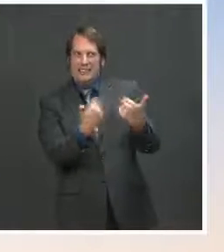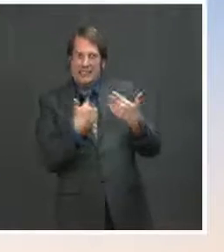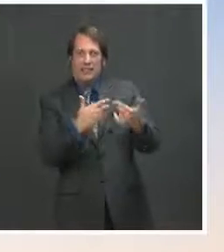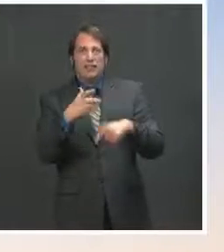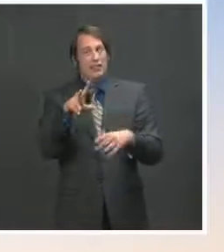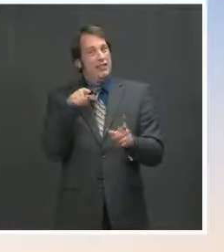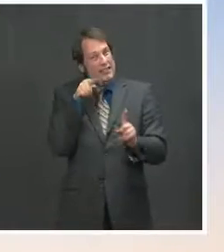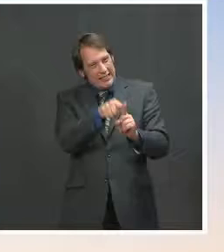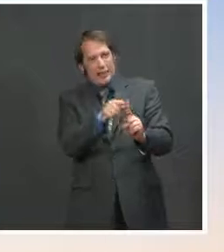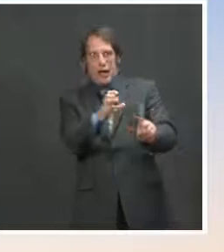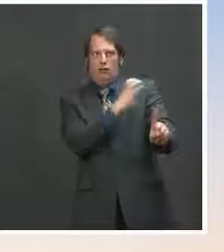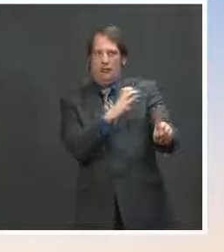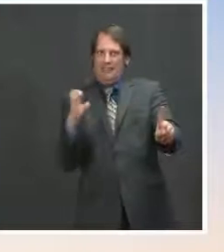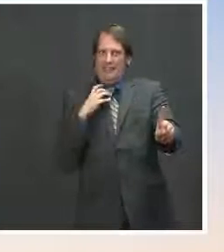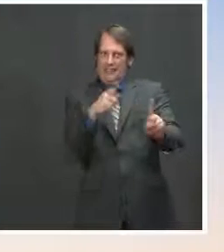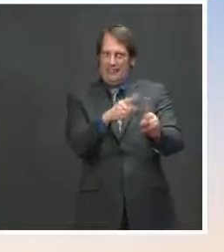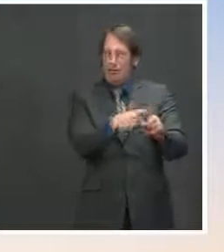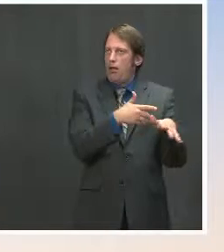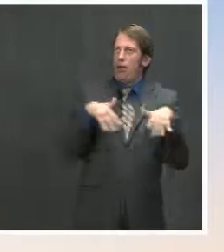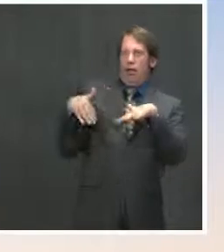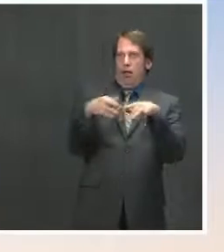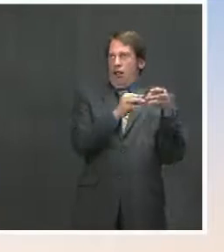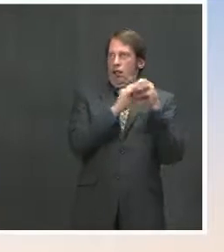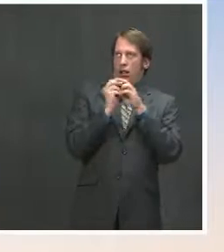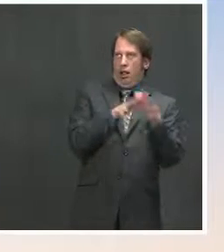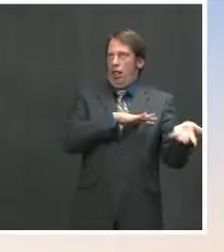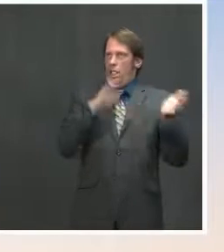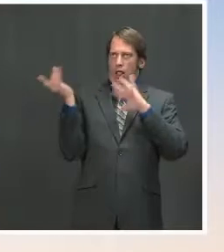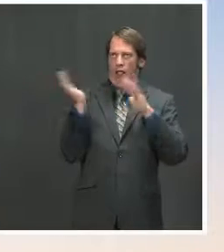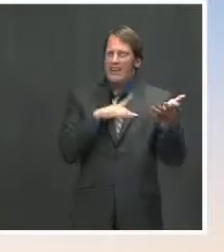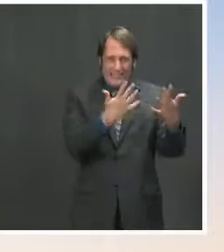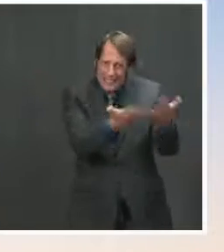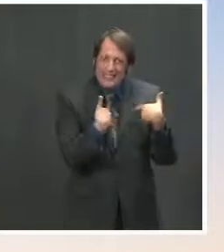And obviously, there are discussions and negotiations about what that